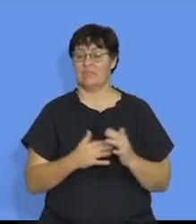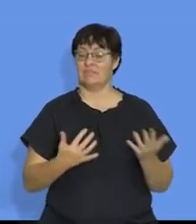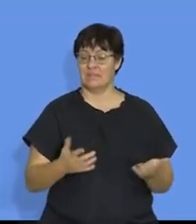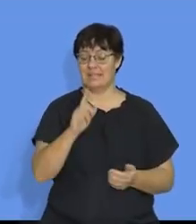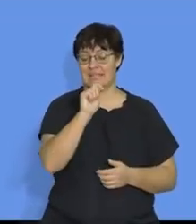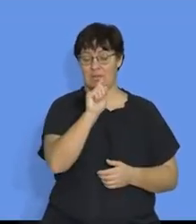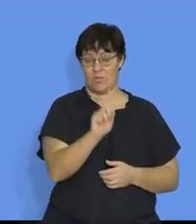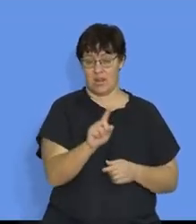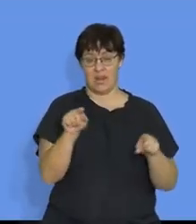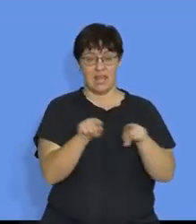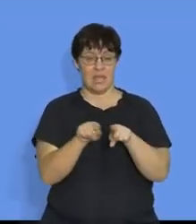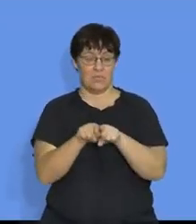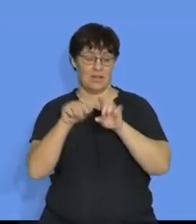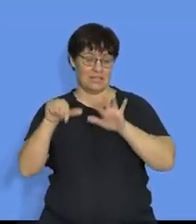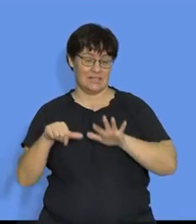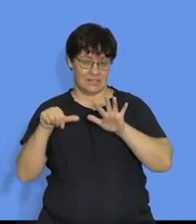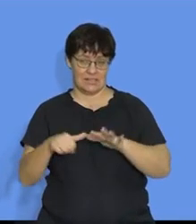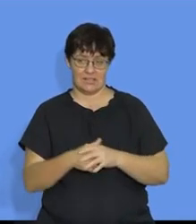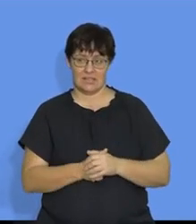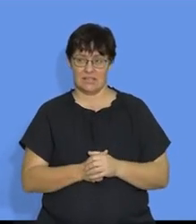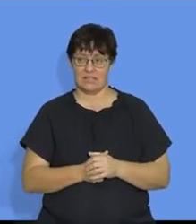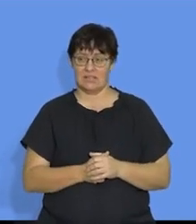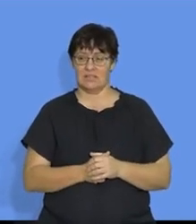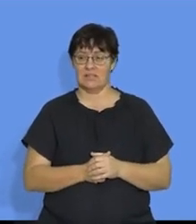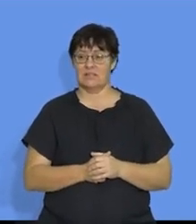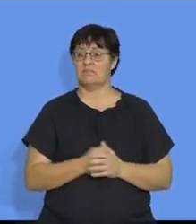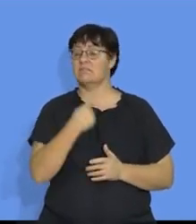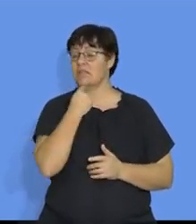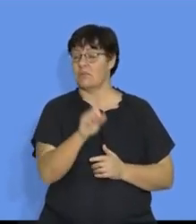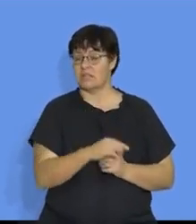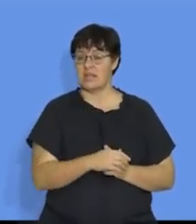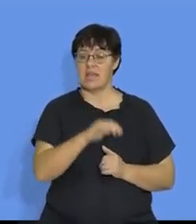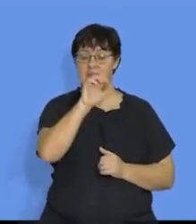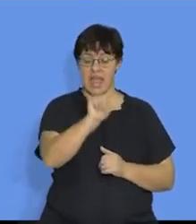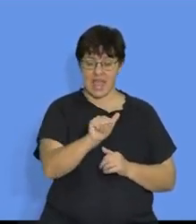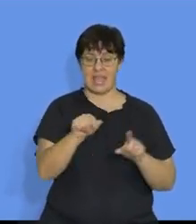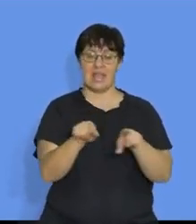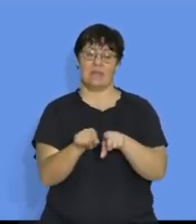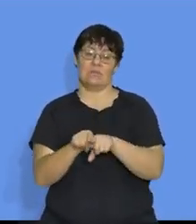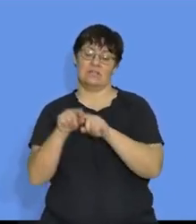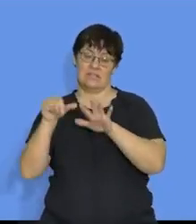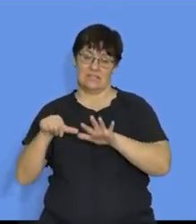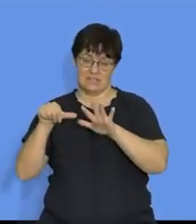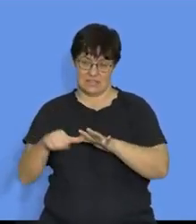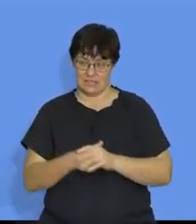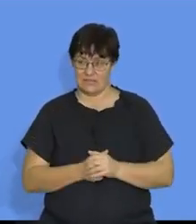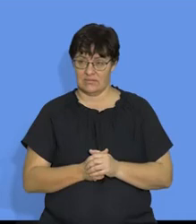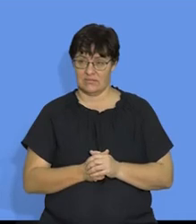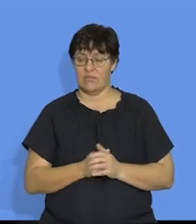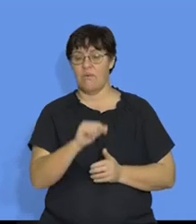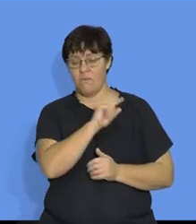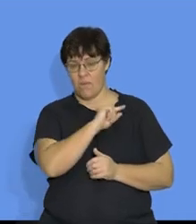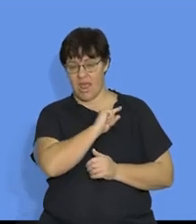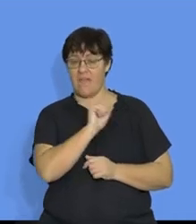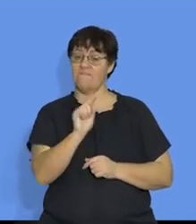So if T1 is equal to 16, I can actually write this as A is equal to 16, because